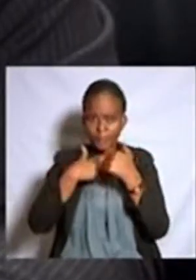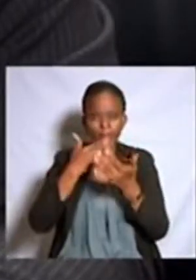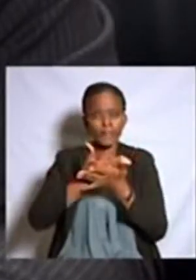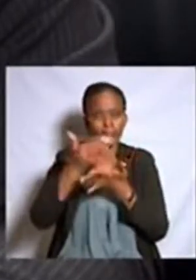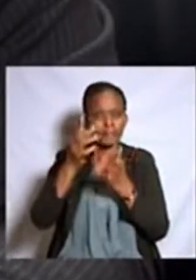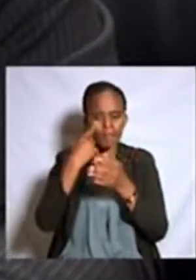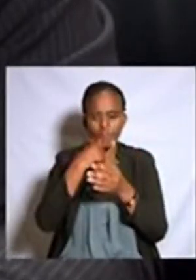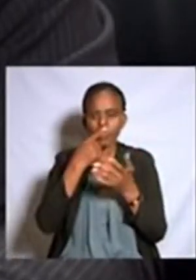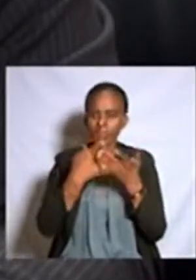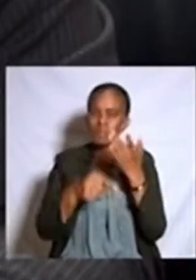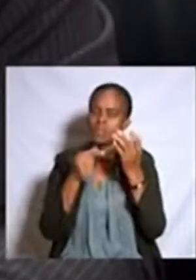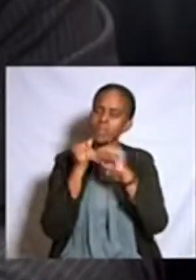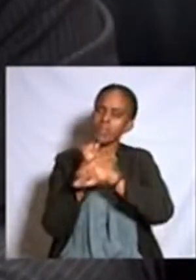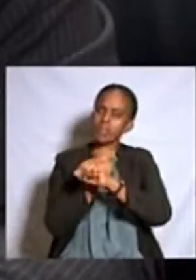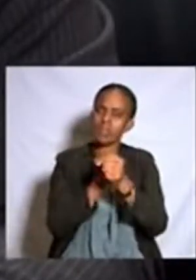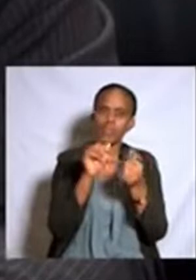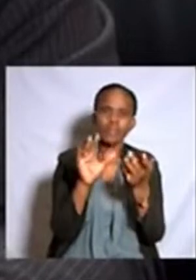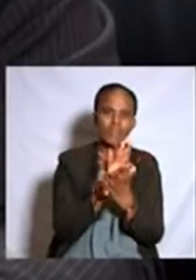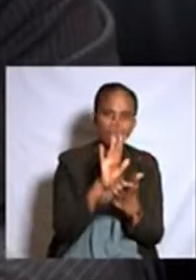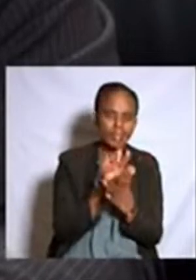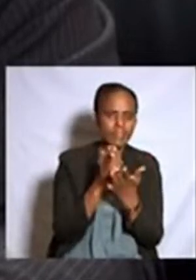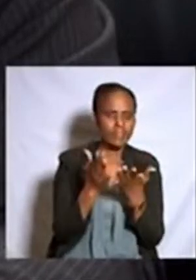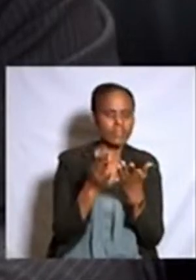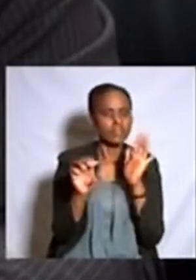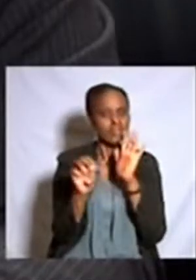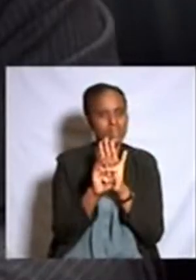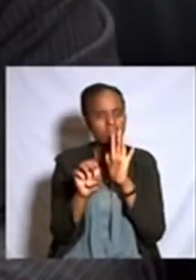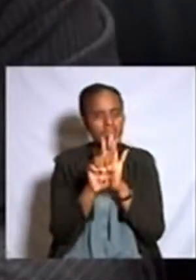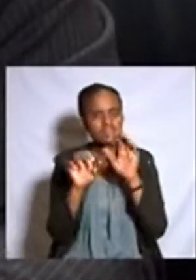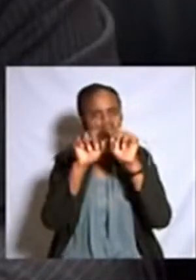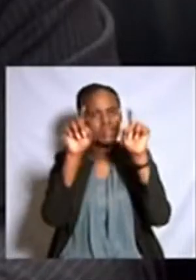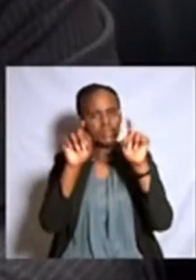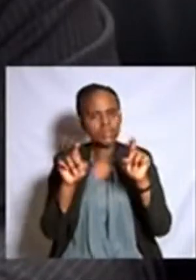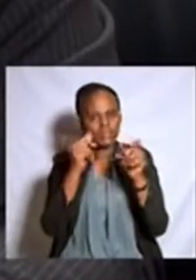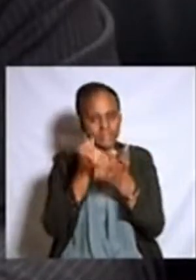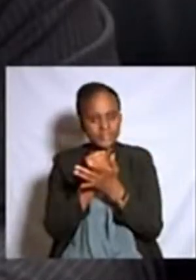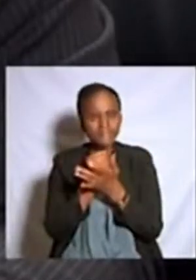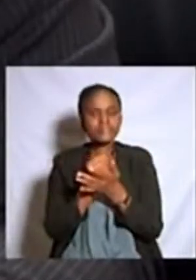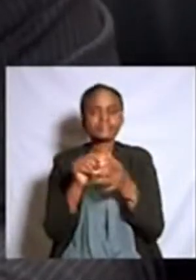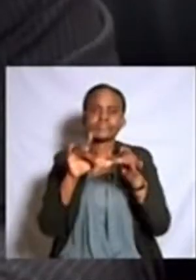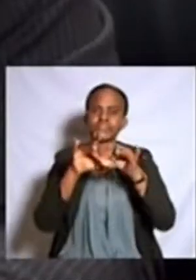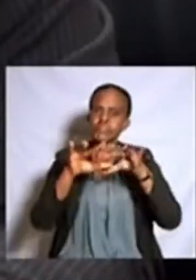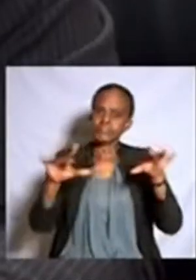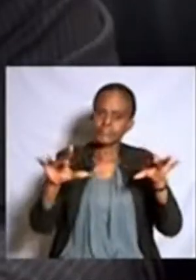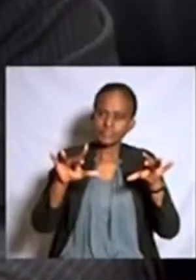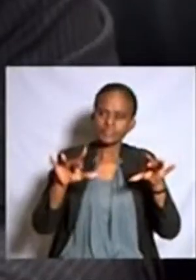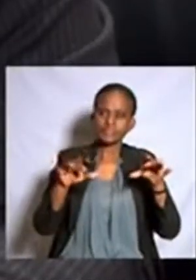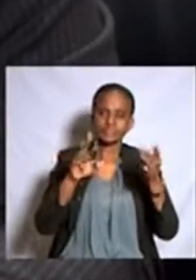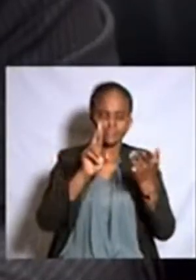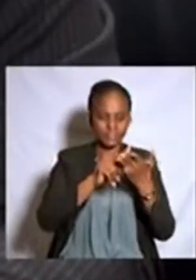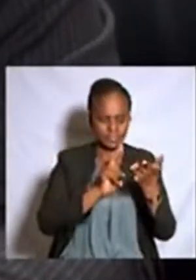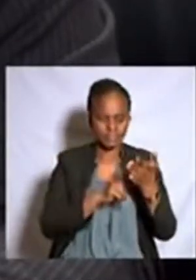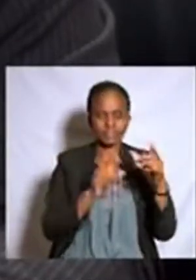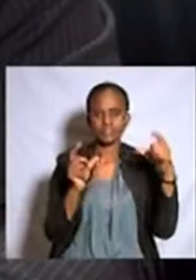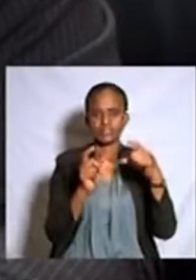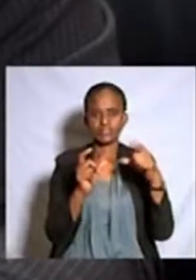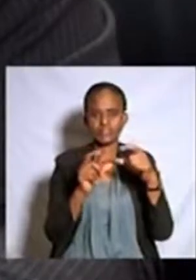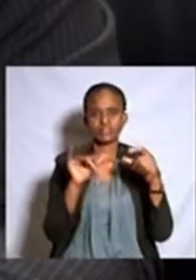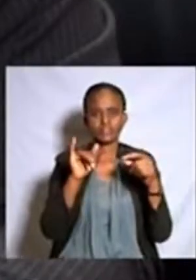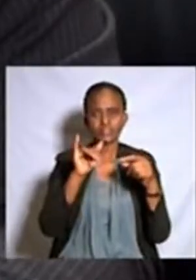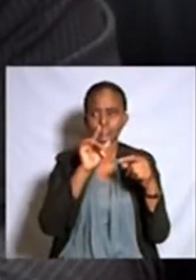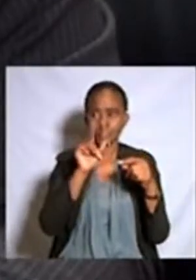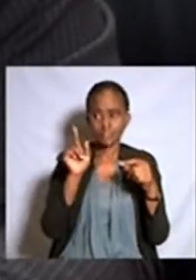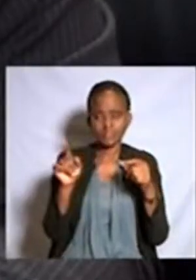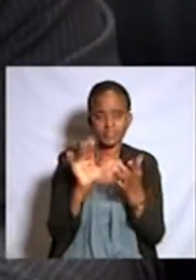had provided security documents in the form of certificates of title or land record cards. Indeed, the